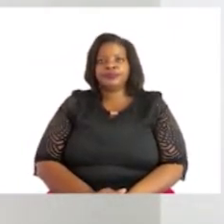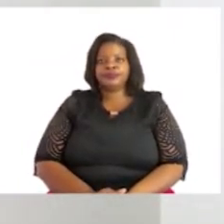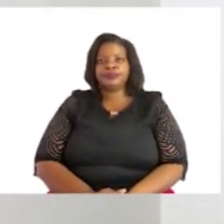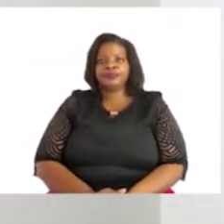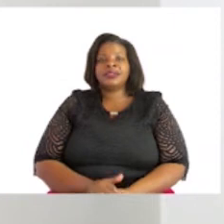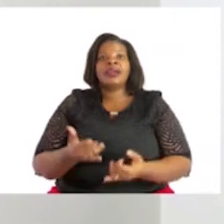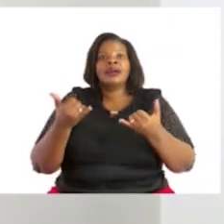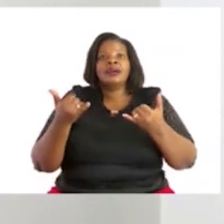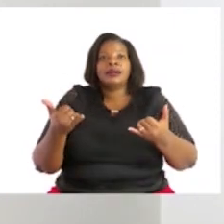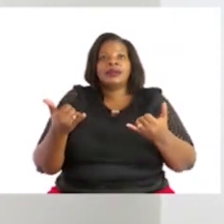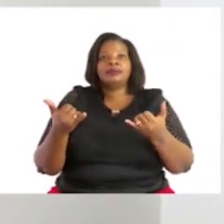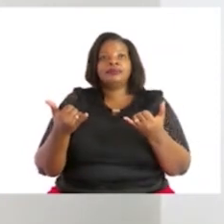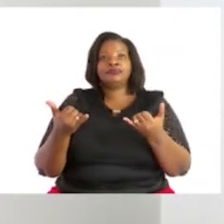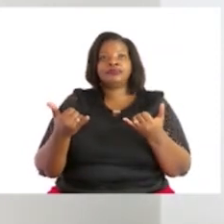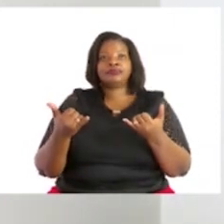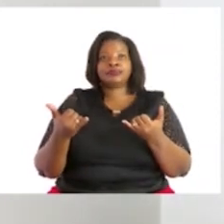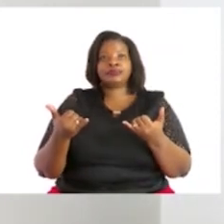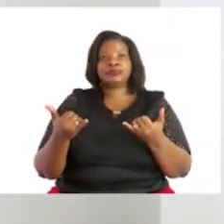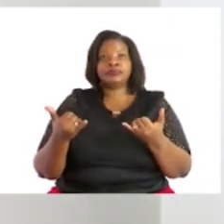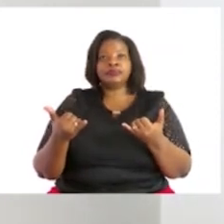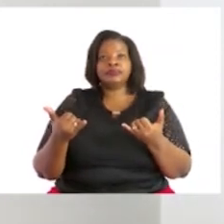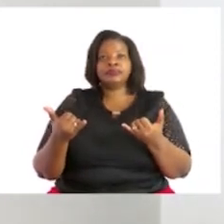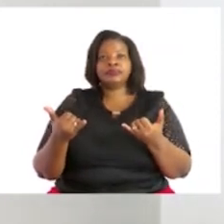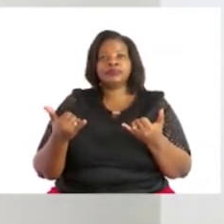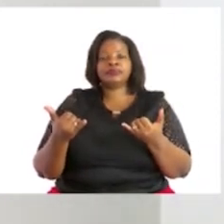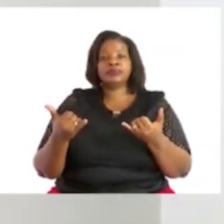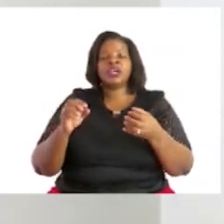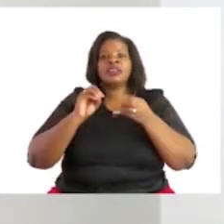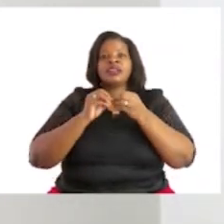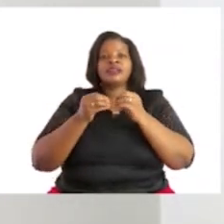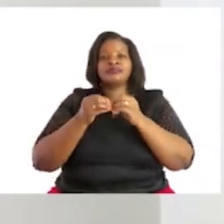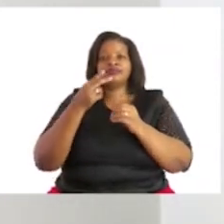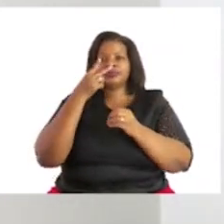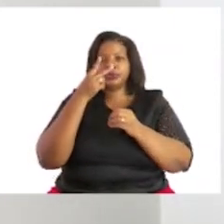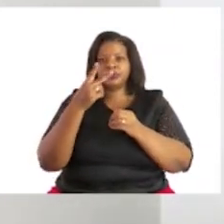Coming to the chalkboard, the number you can see here